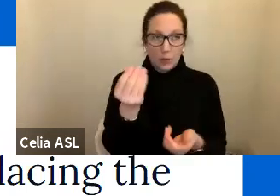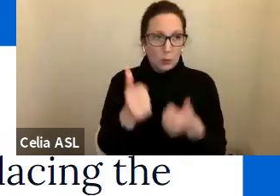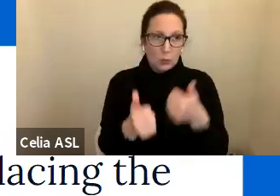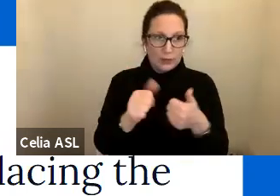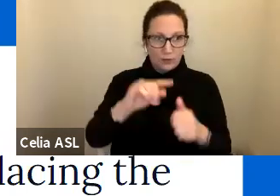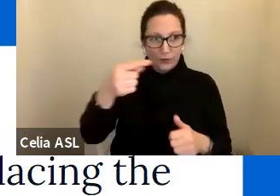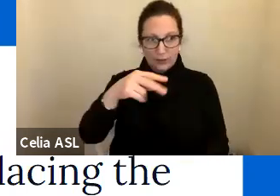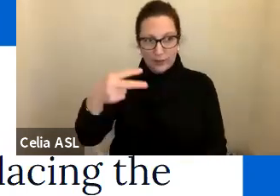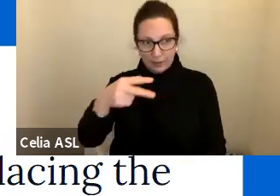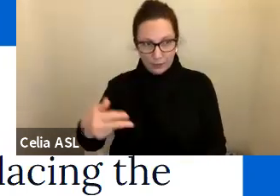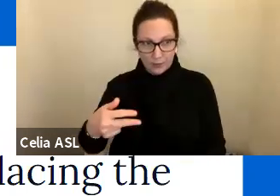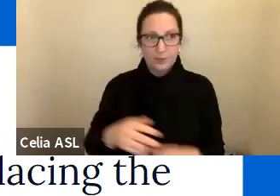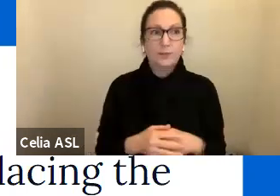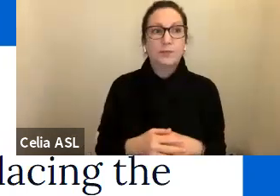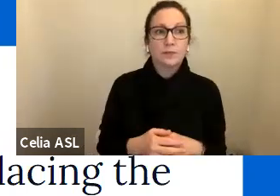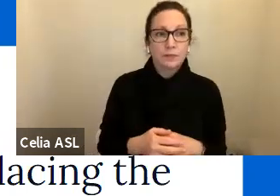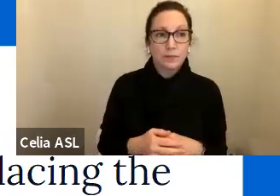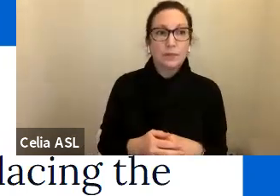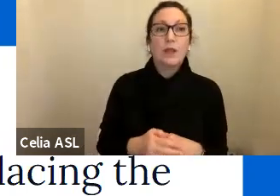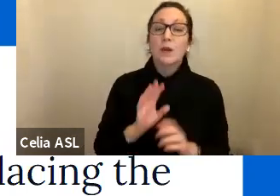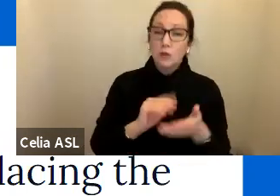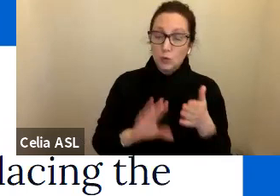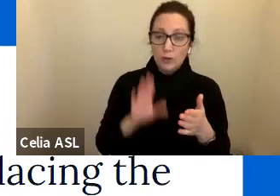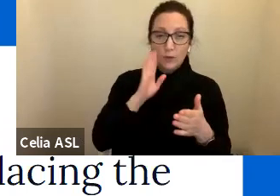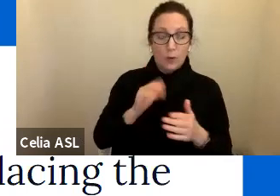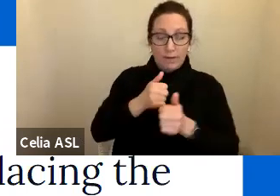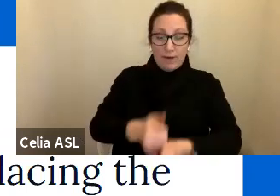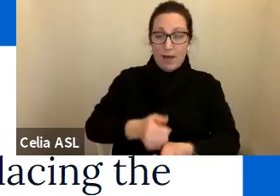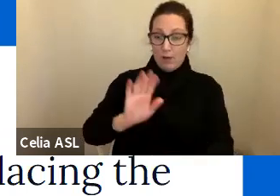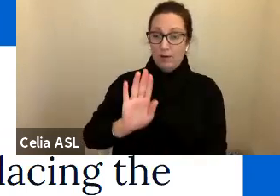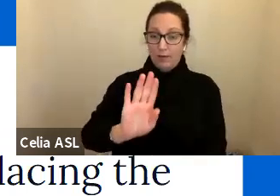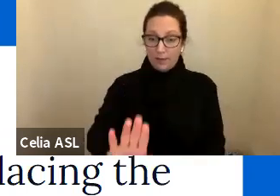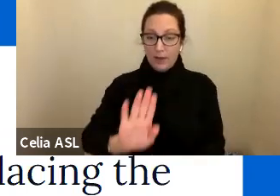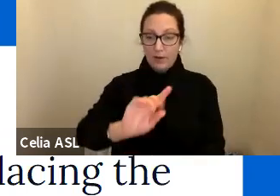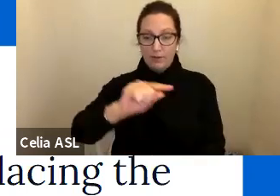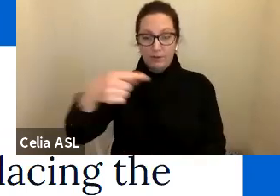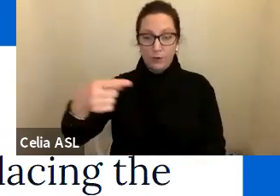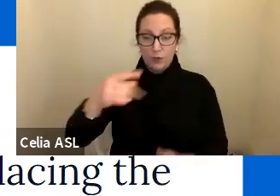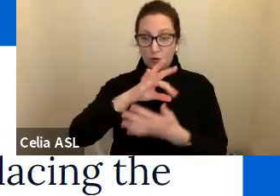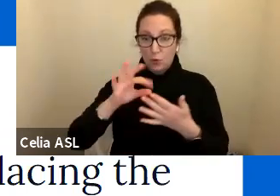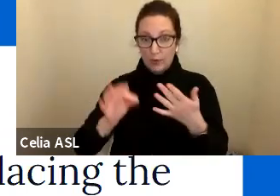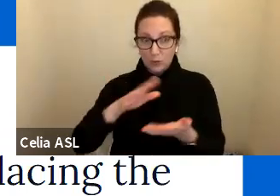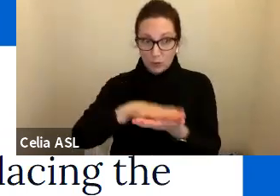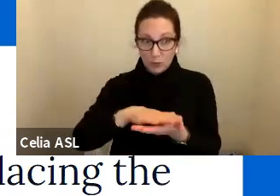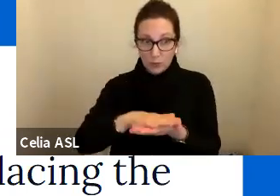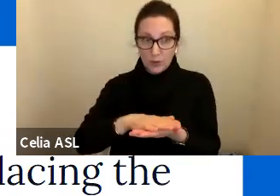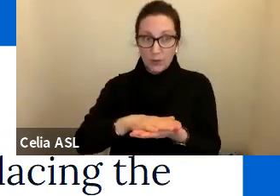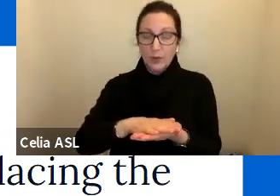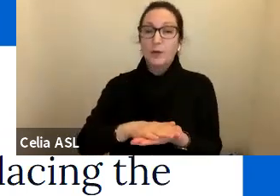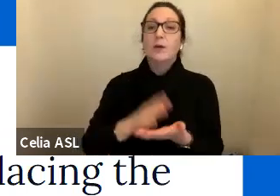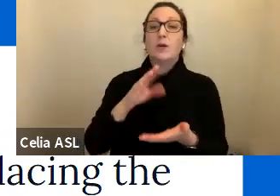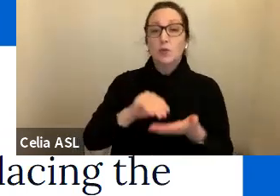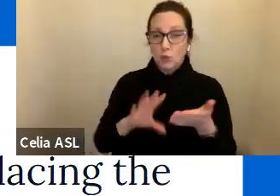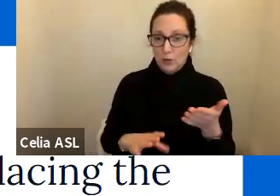be placed in their first choice school. And the reason for this is that students will have another opportunity to get their top